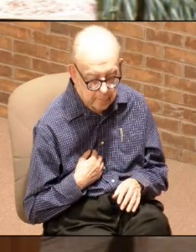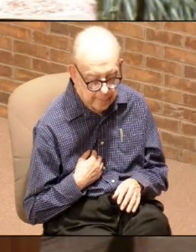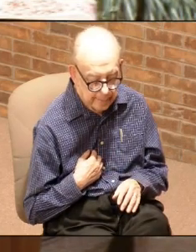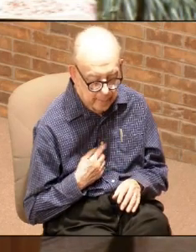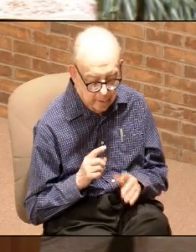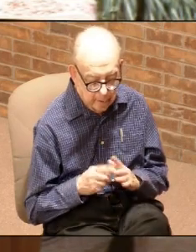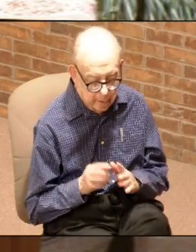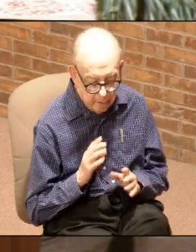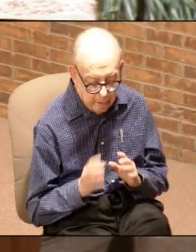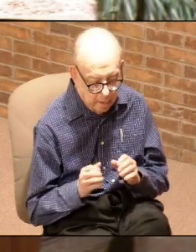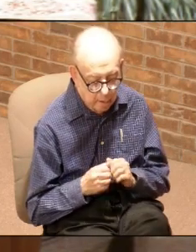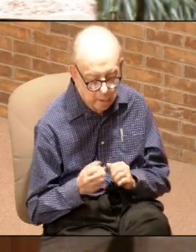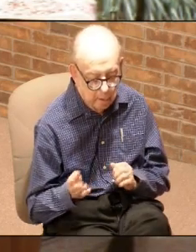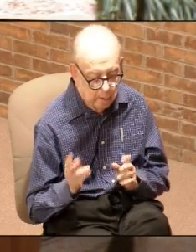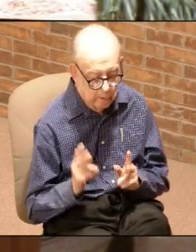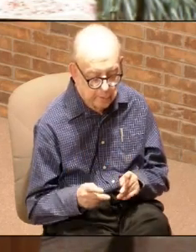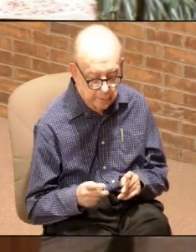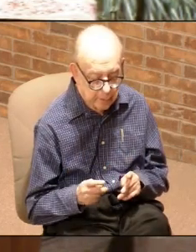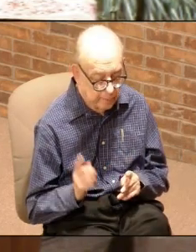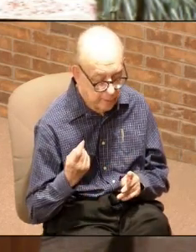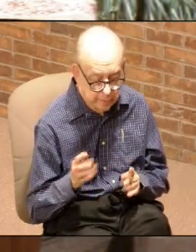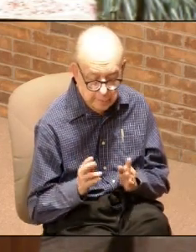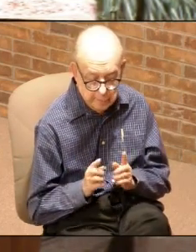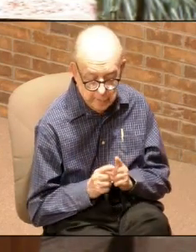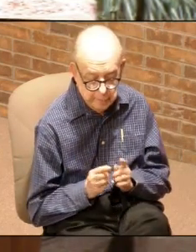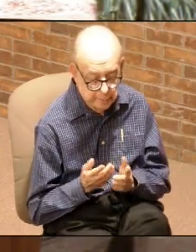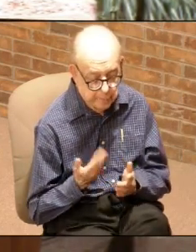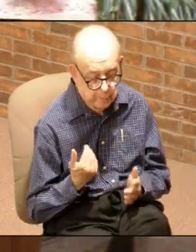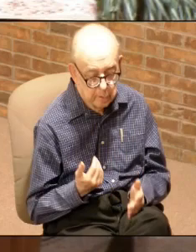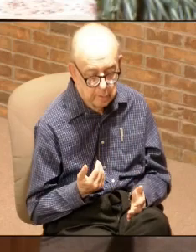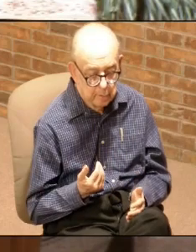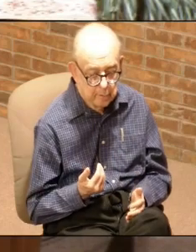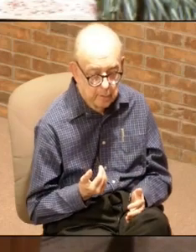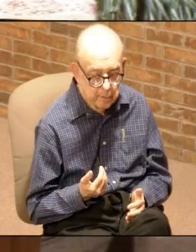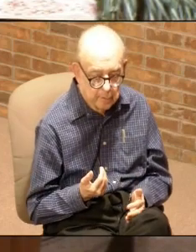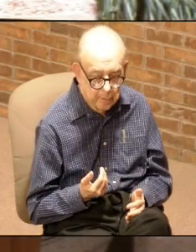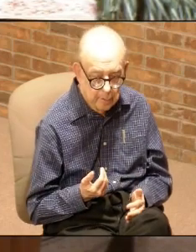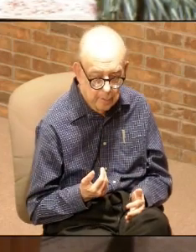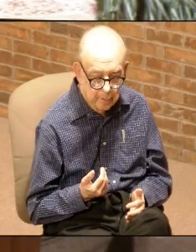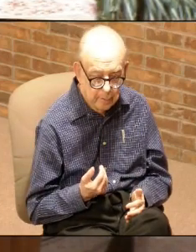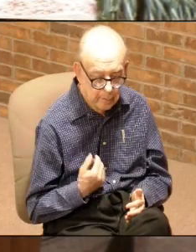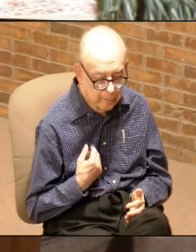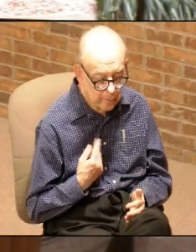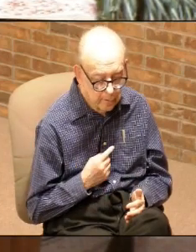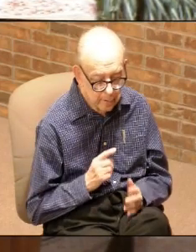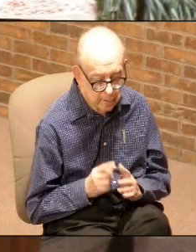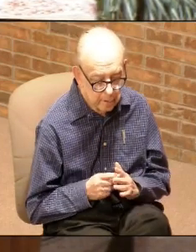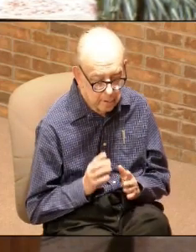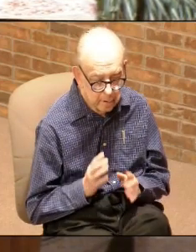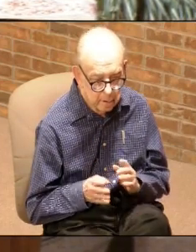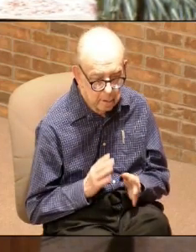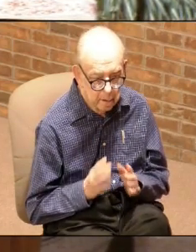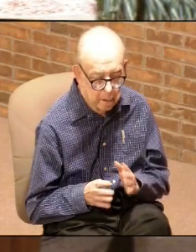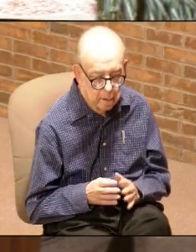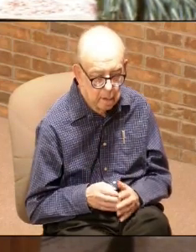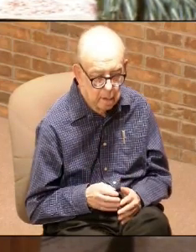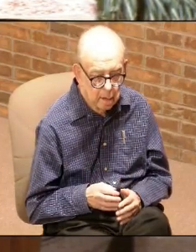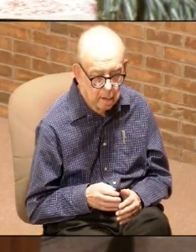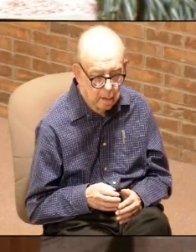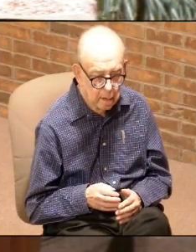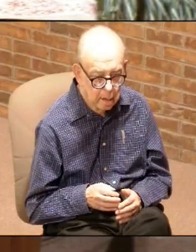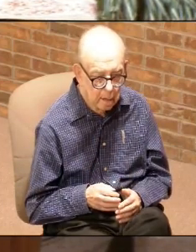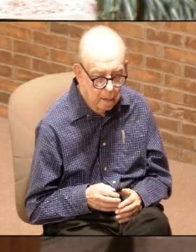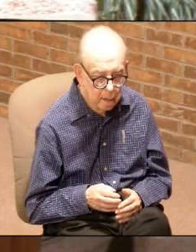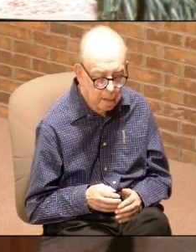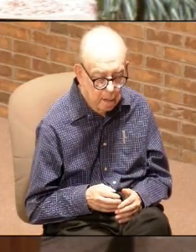up a conversation with somebody I've never met before. And we just begin talking and just begin sharing